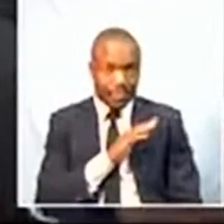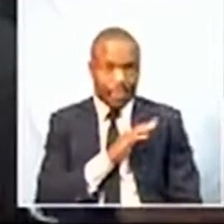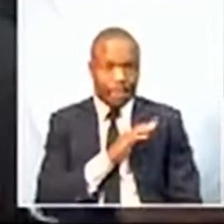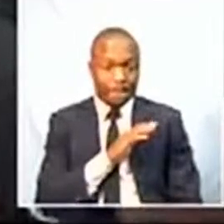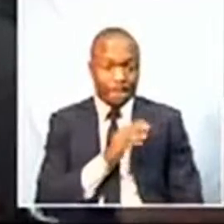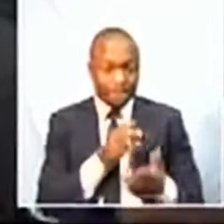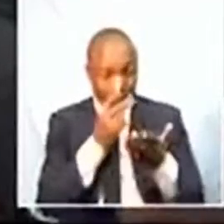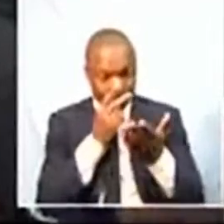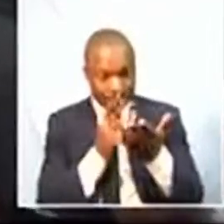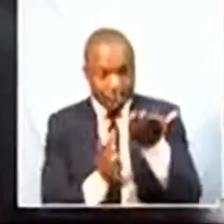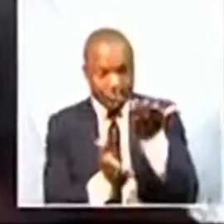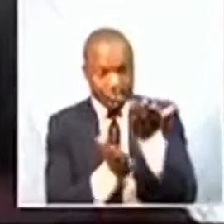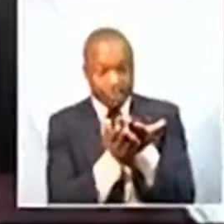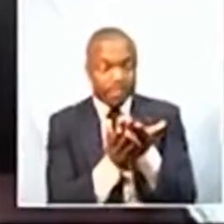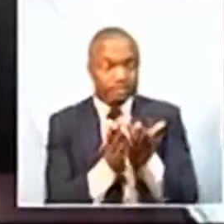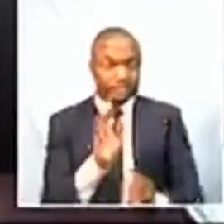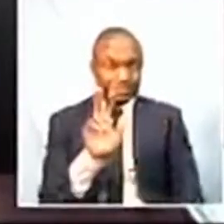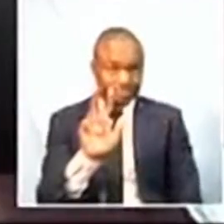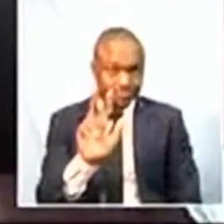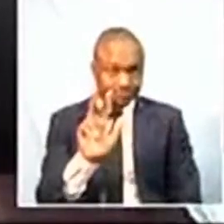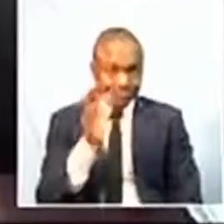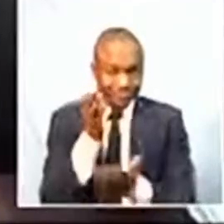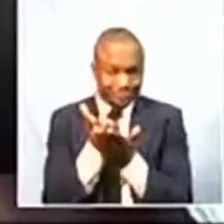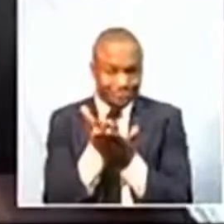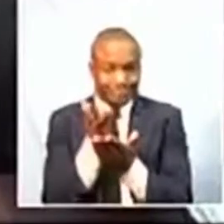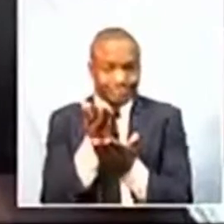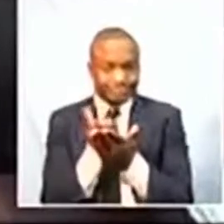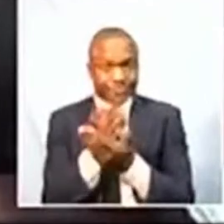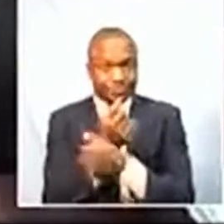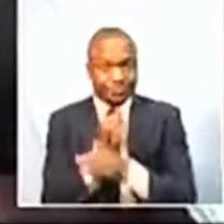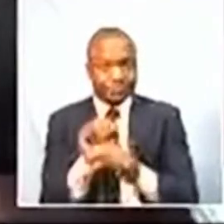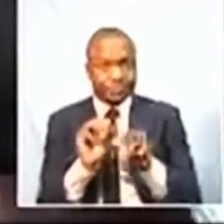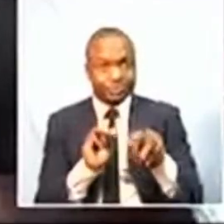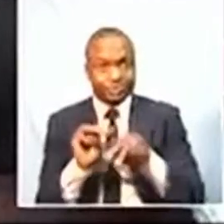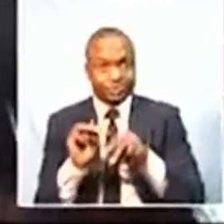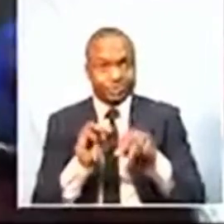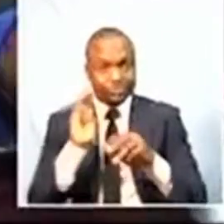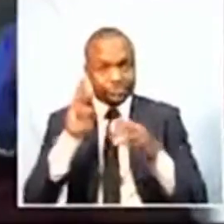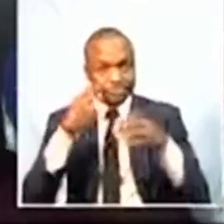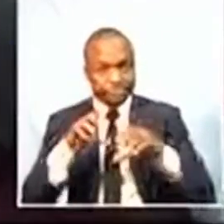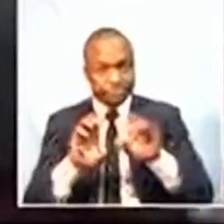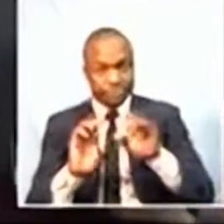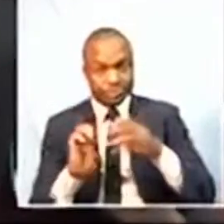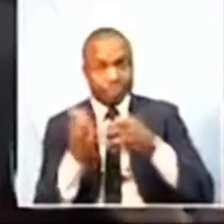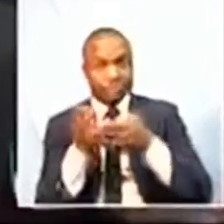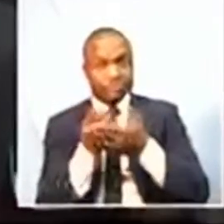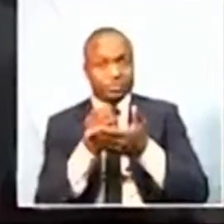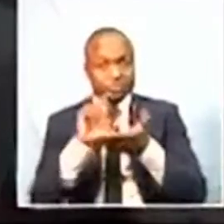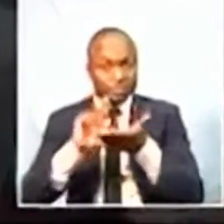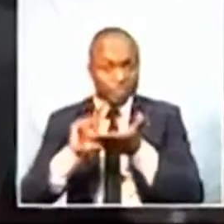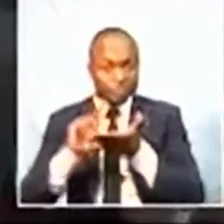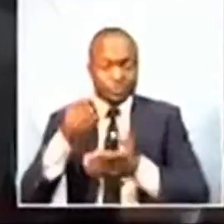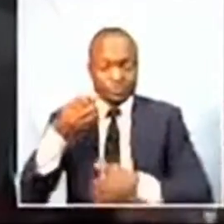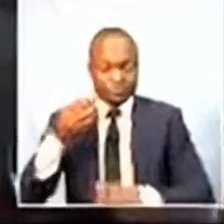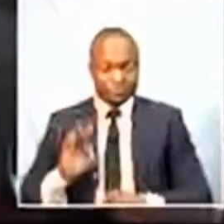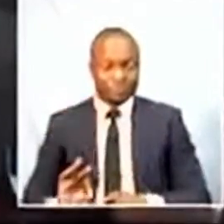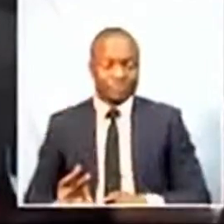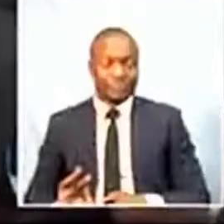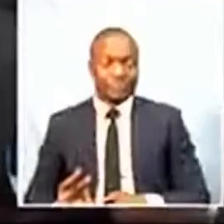to Appendix 3. The major measure, management will continue engaging loan